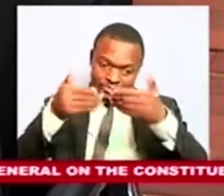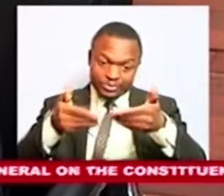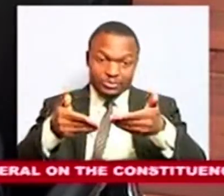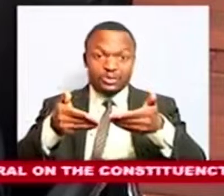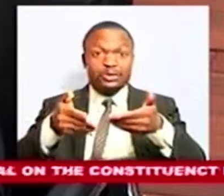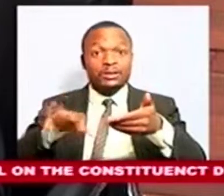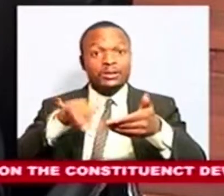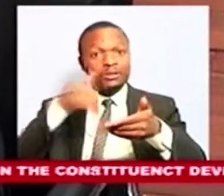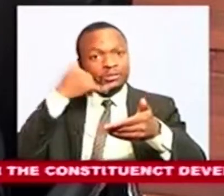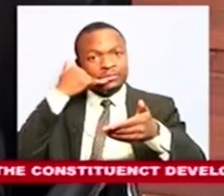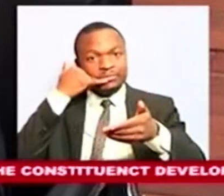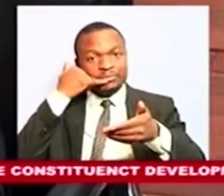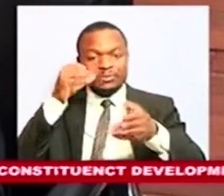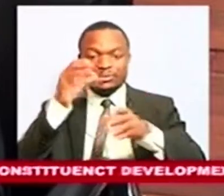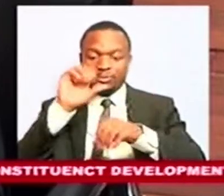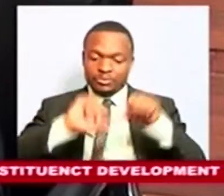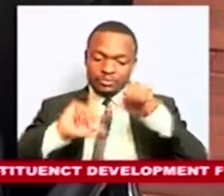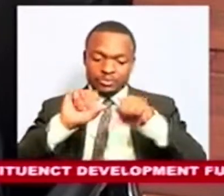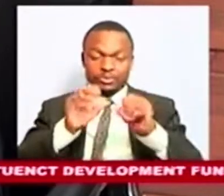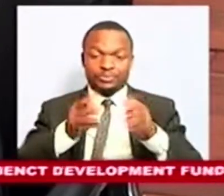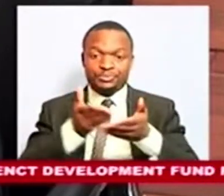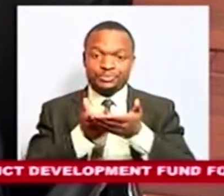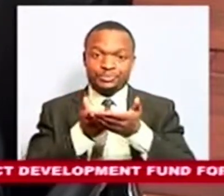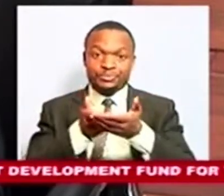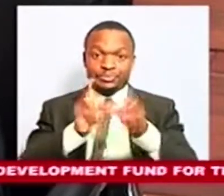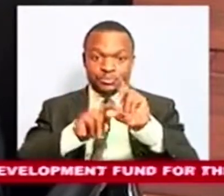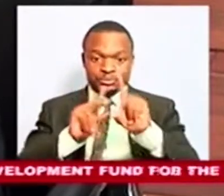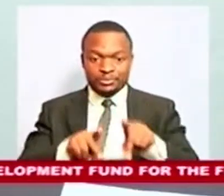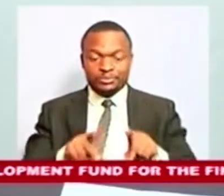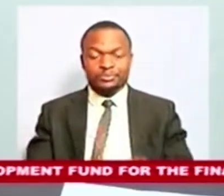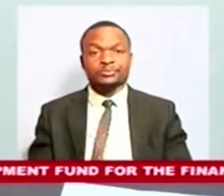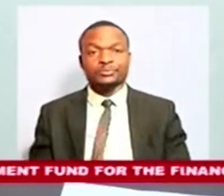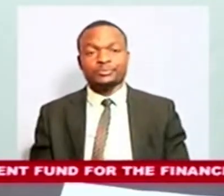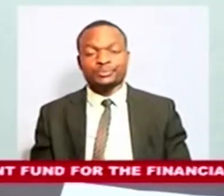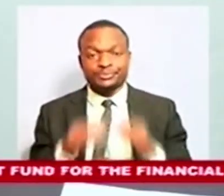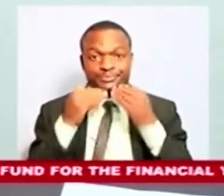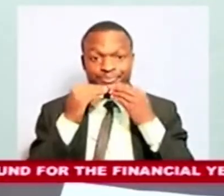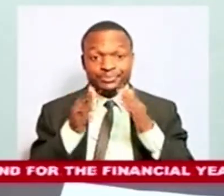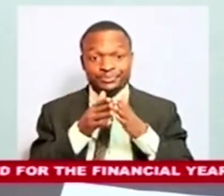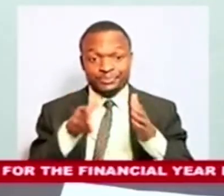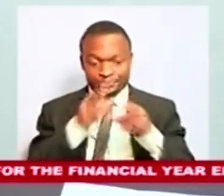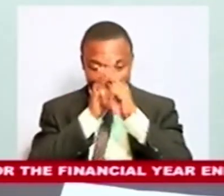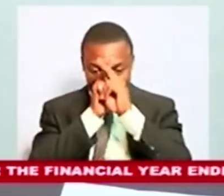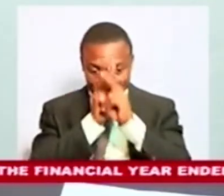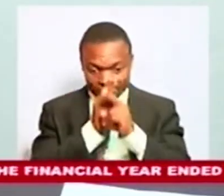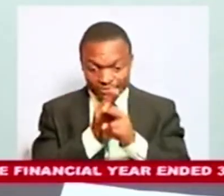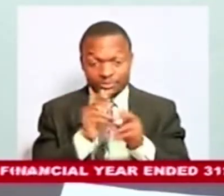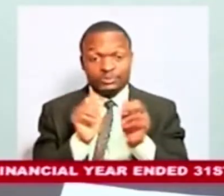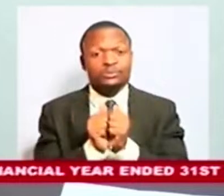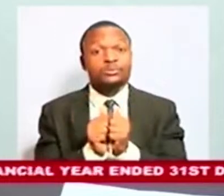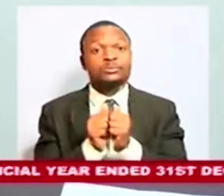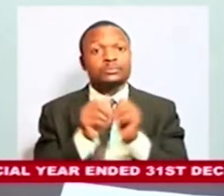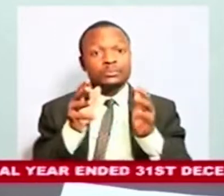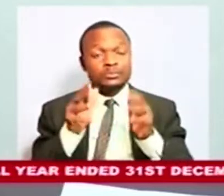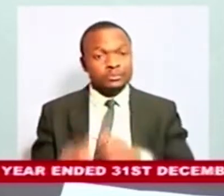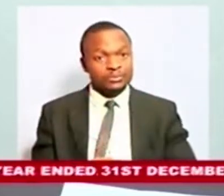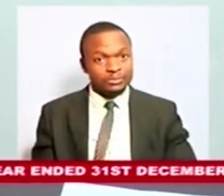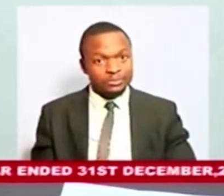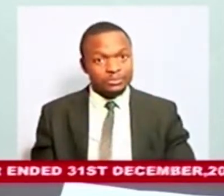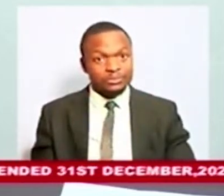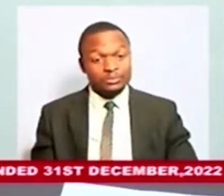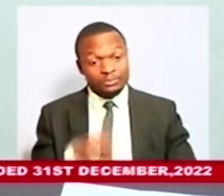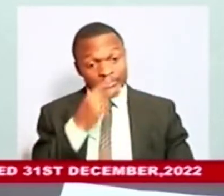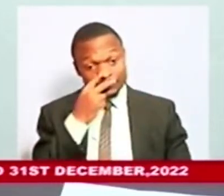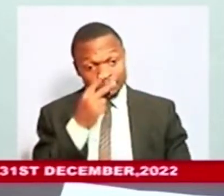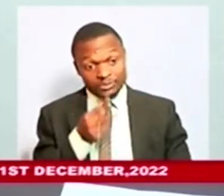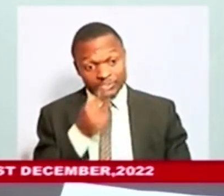the to the external auditors? Chair, submit. Thank you very much, Honorable. Without looking